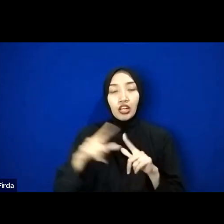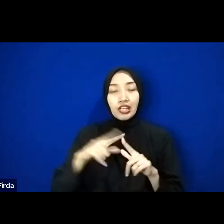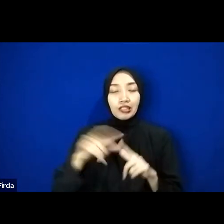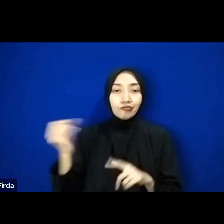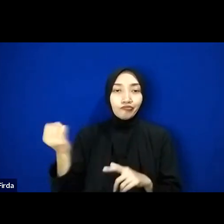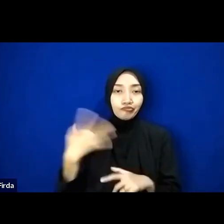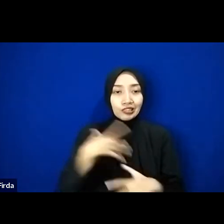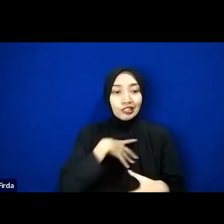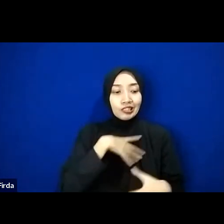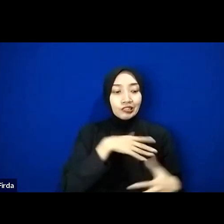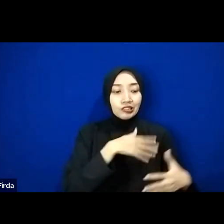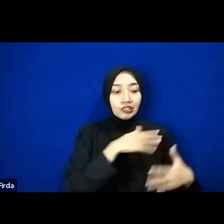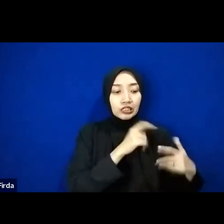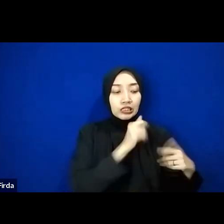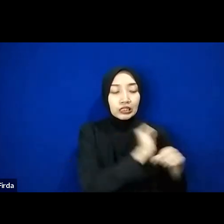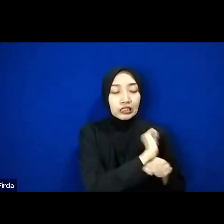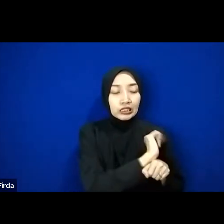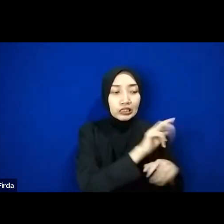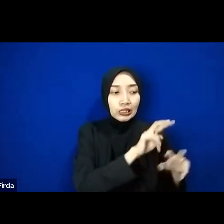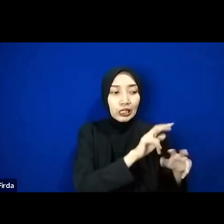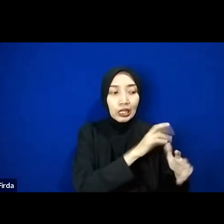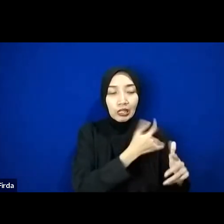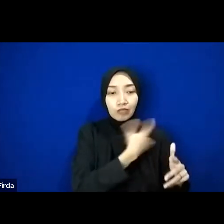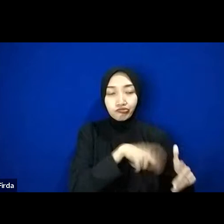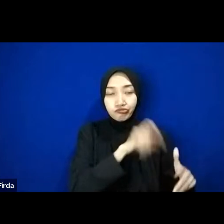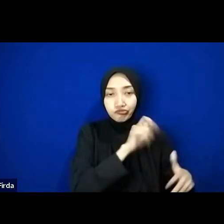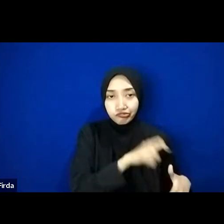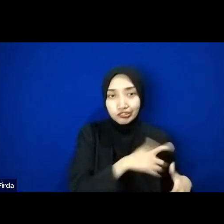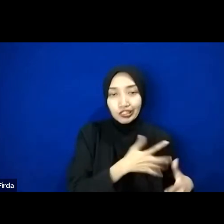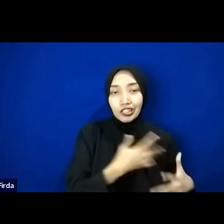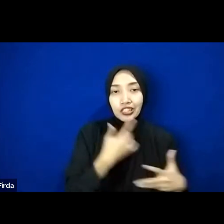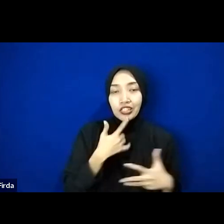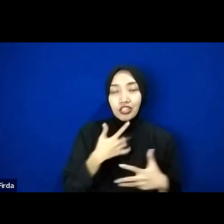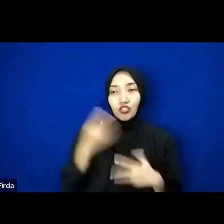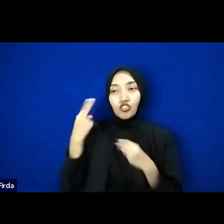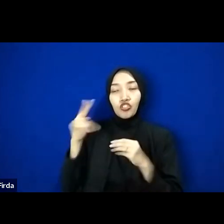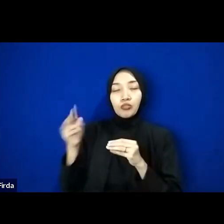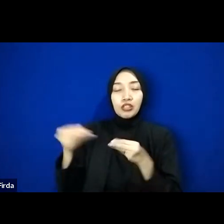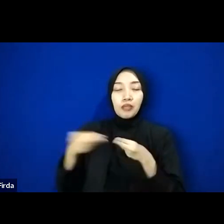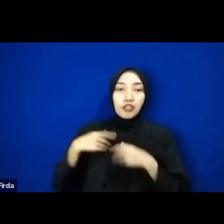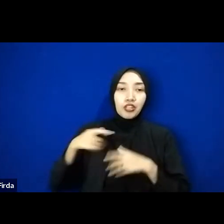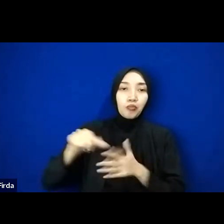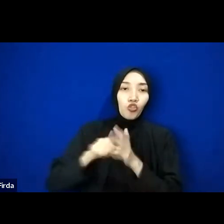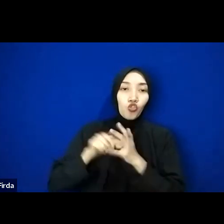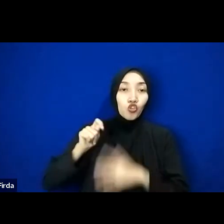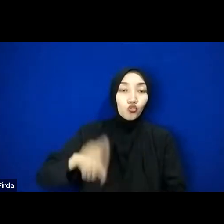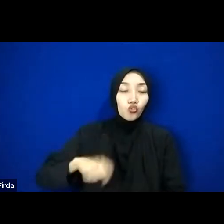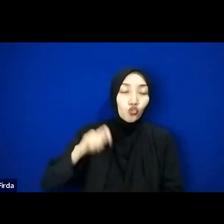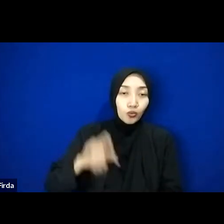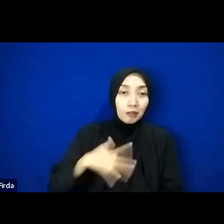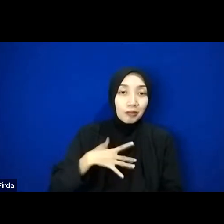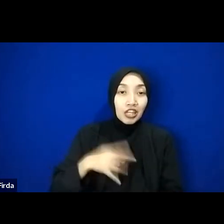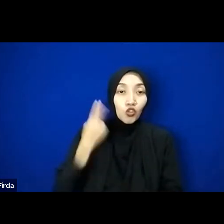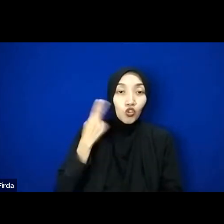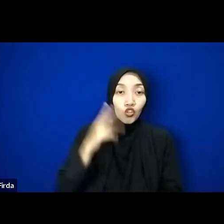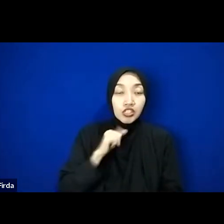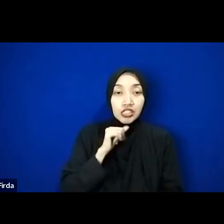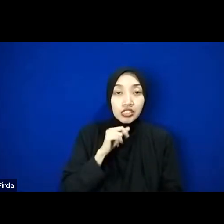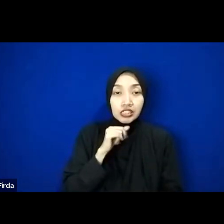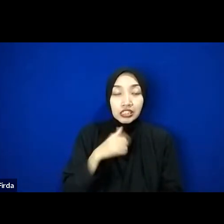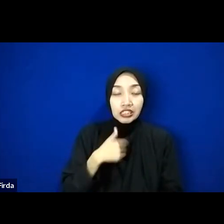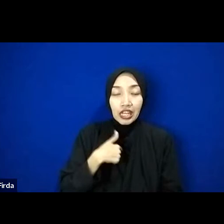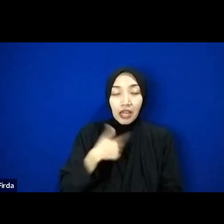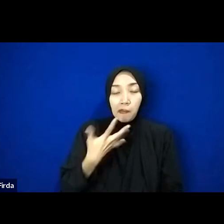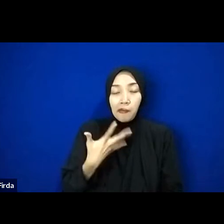the right to obtain legal aid. And what interests me is that the lawyer must support the defendant's family